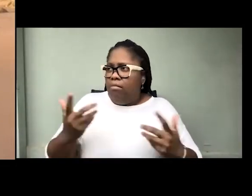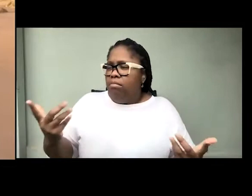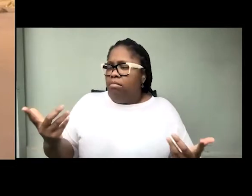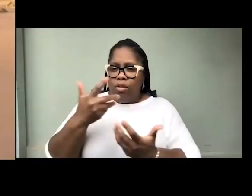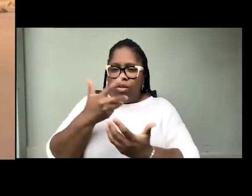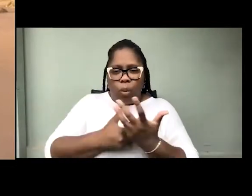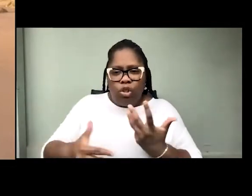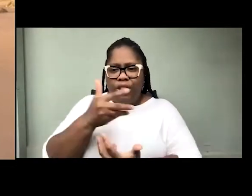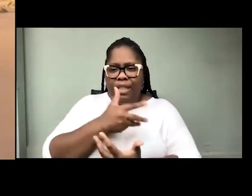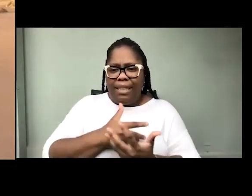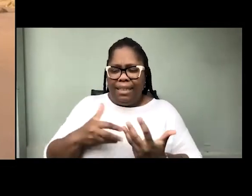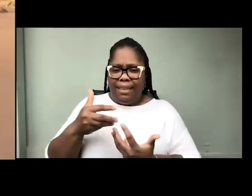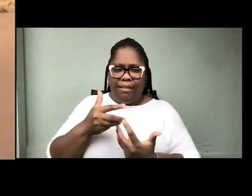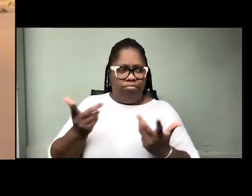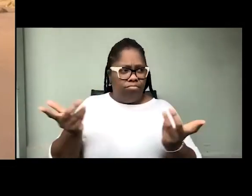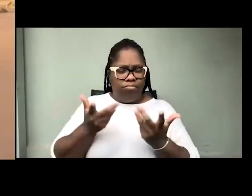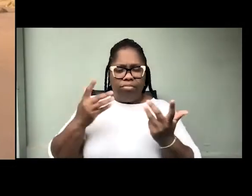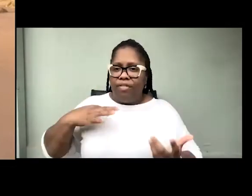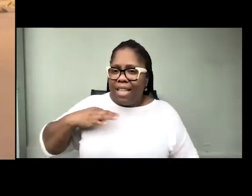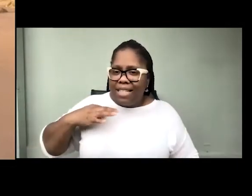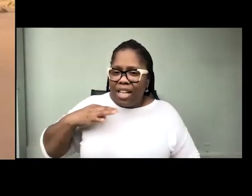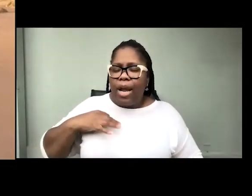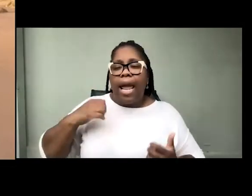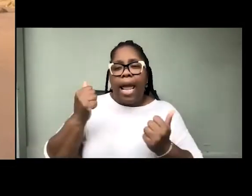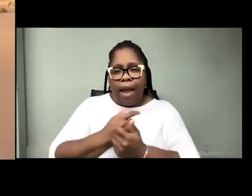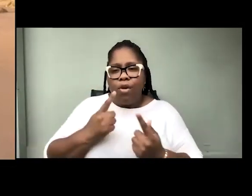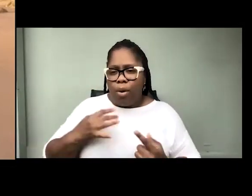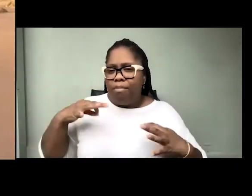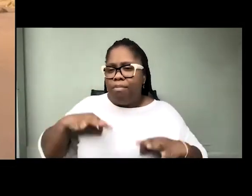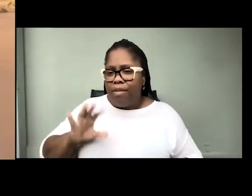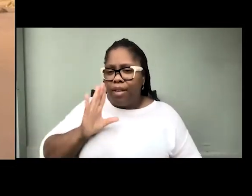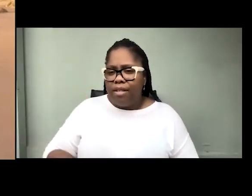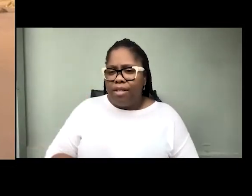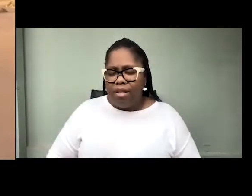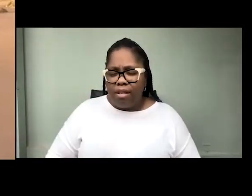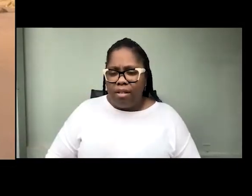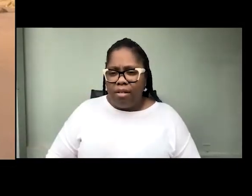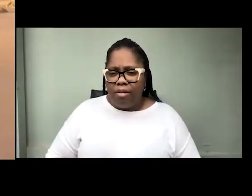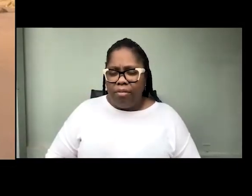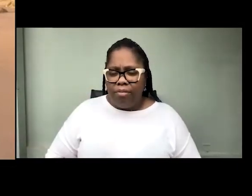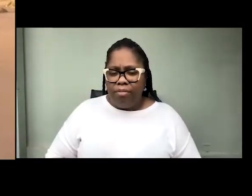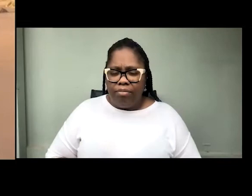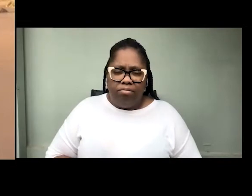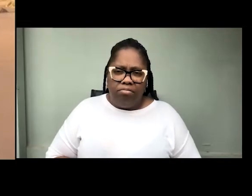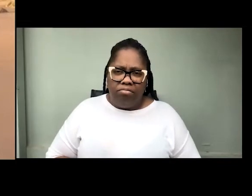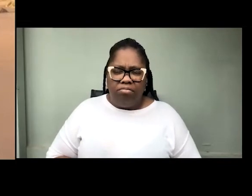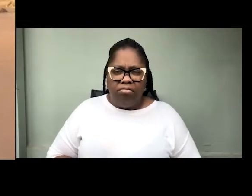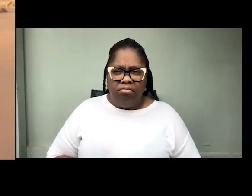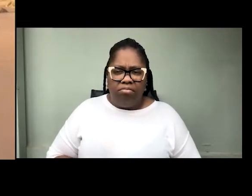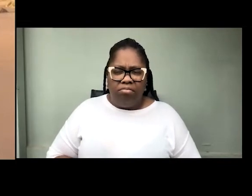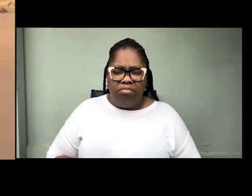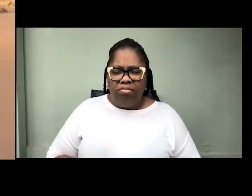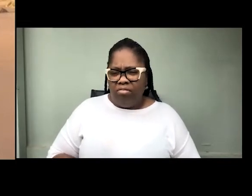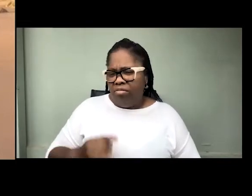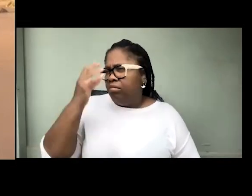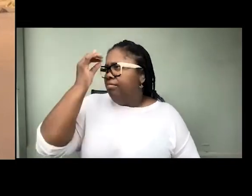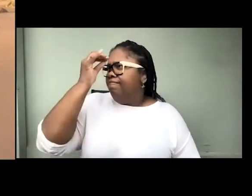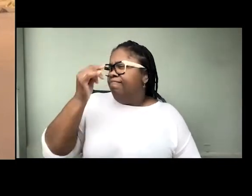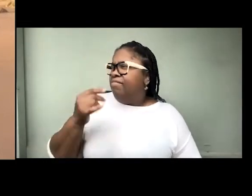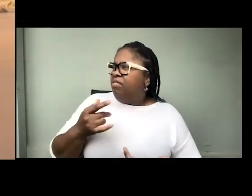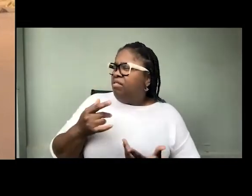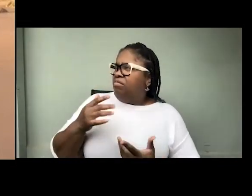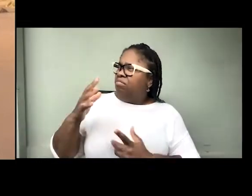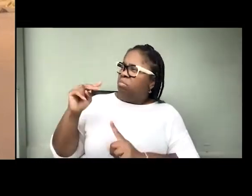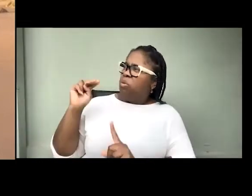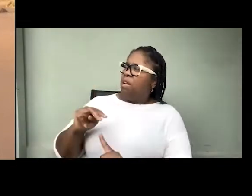well, through volunteerism, everybody benefits from that. So we can think about it, you can think about it from a selfish standpoint